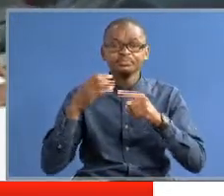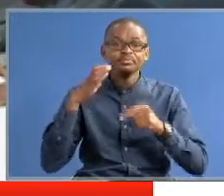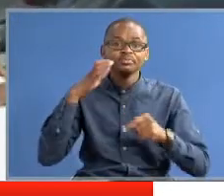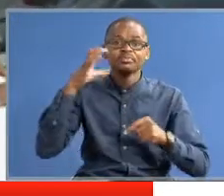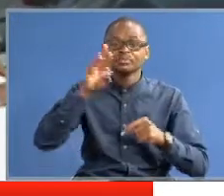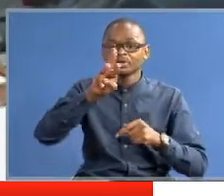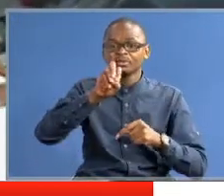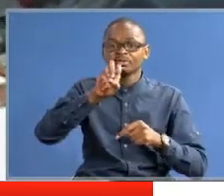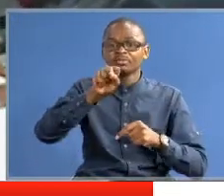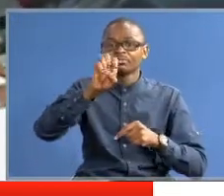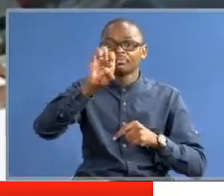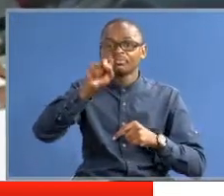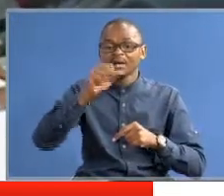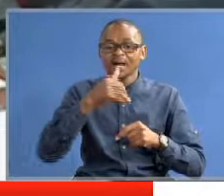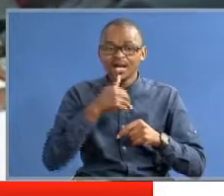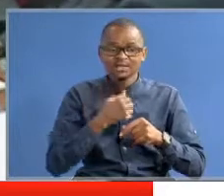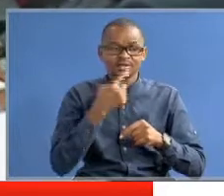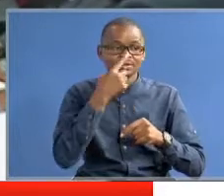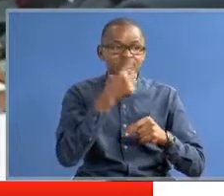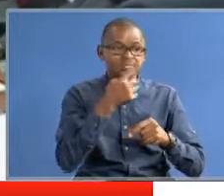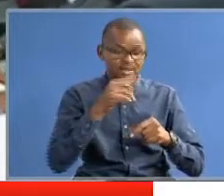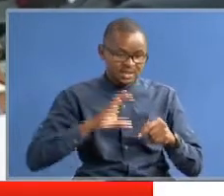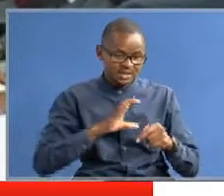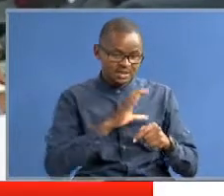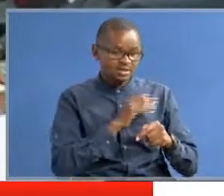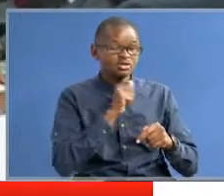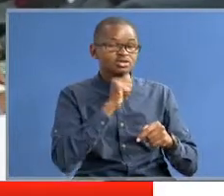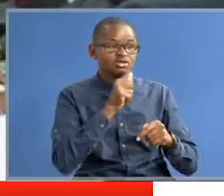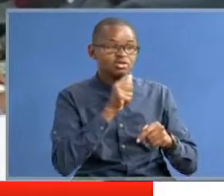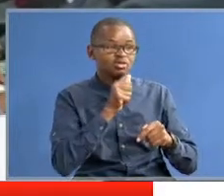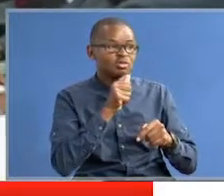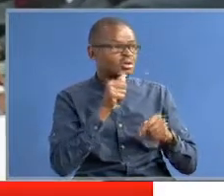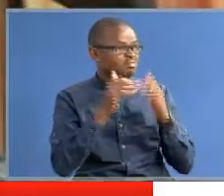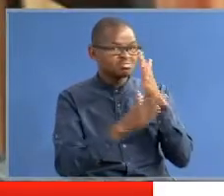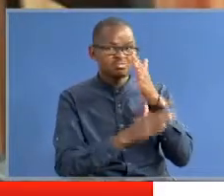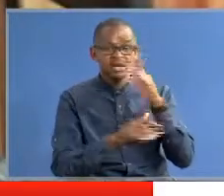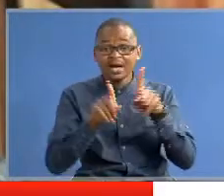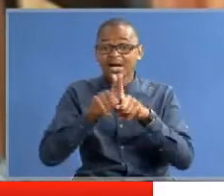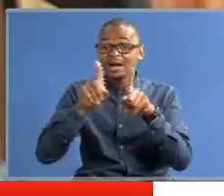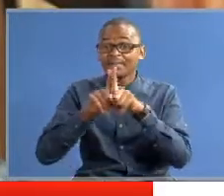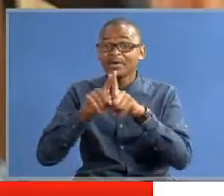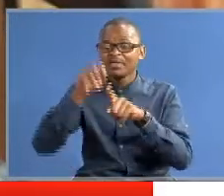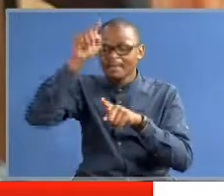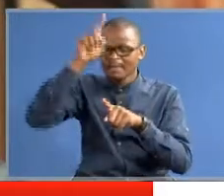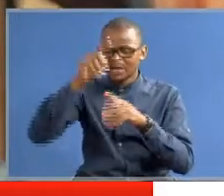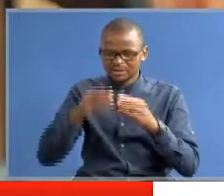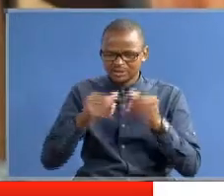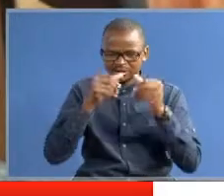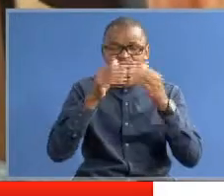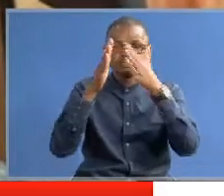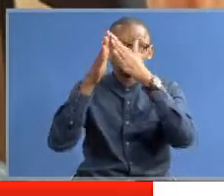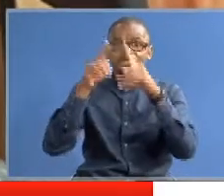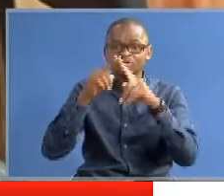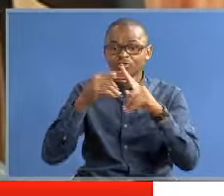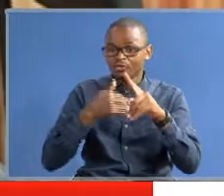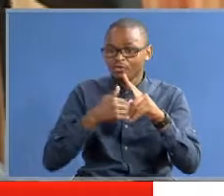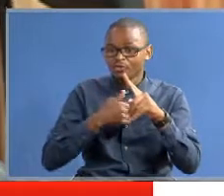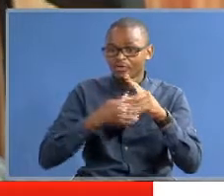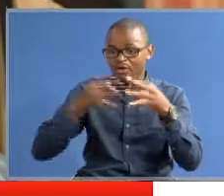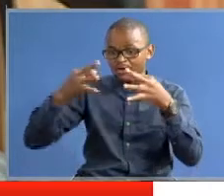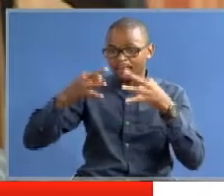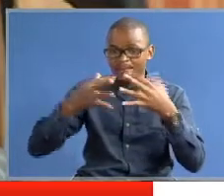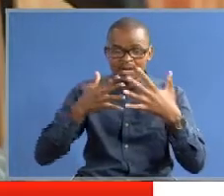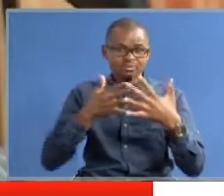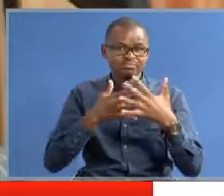Chairman Moses Kajwang has insisted the committee is not a toothless dog, as they will seek the resolution of the House to have the Treasury